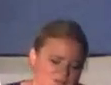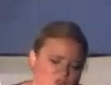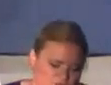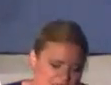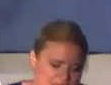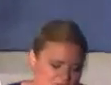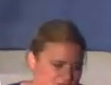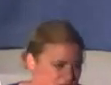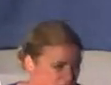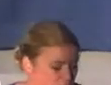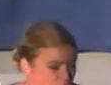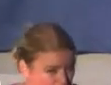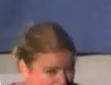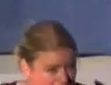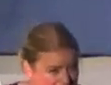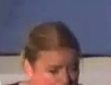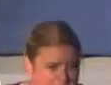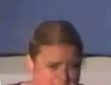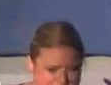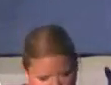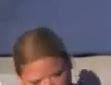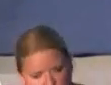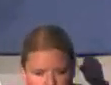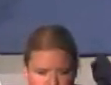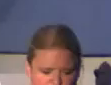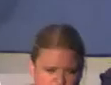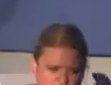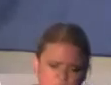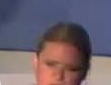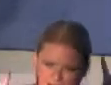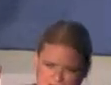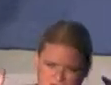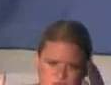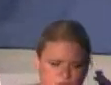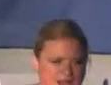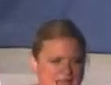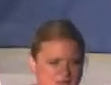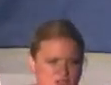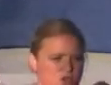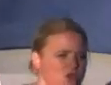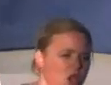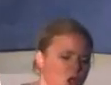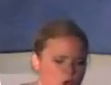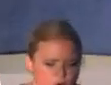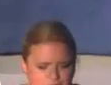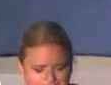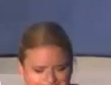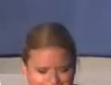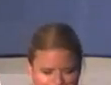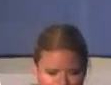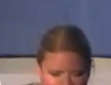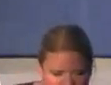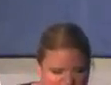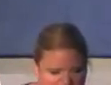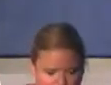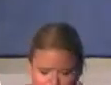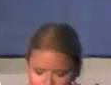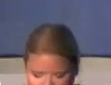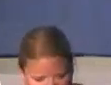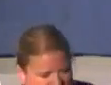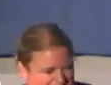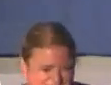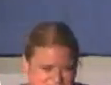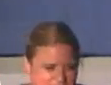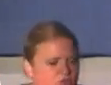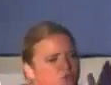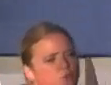The you who came, who conquered, who rised. You will leave no page unturned or words unsaid. There will be